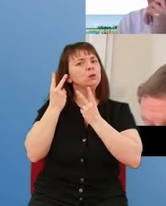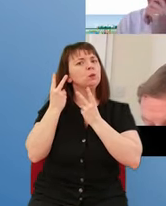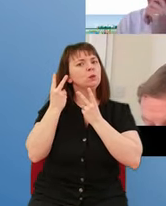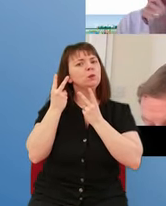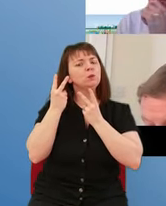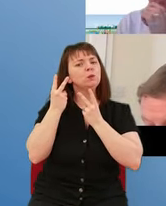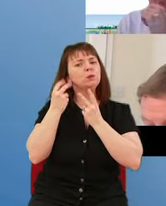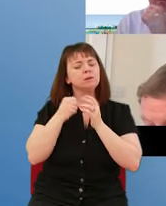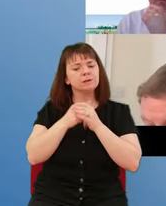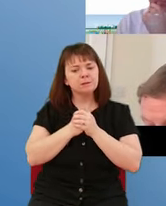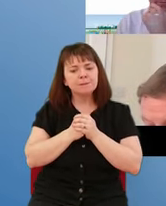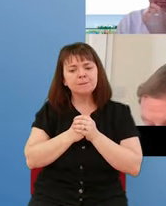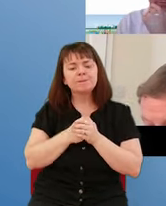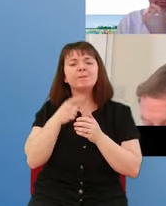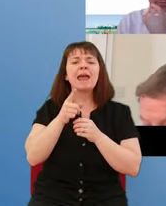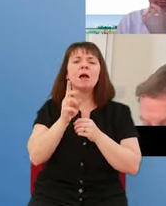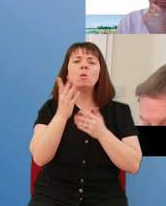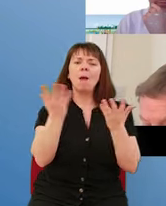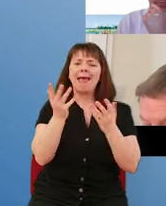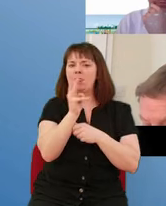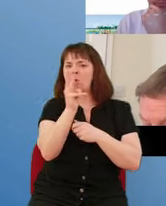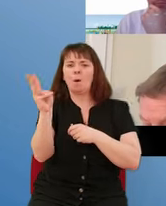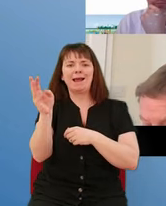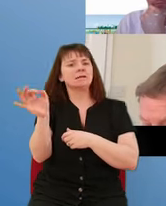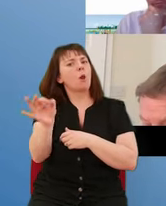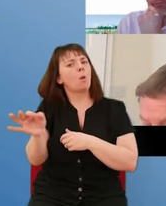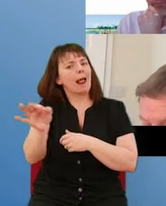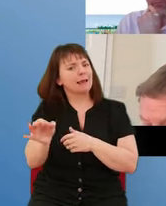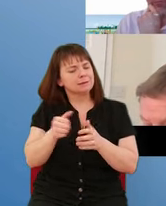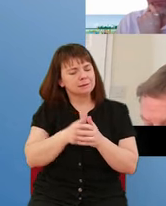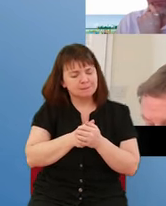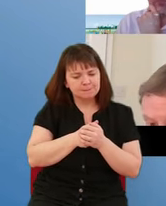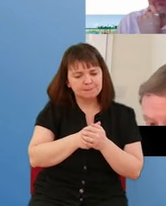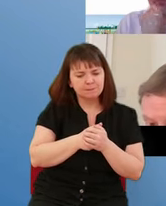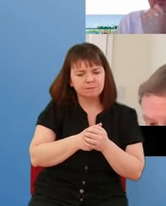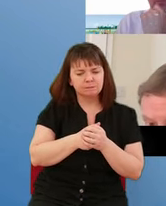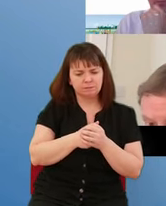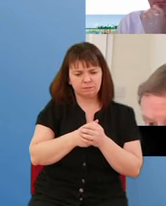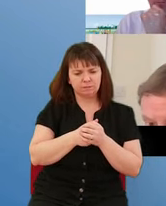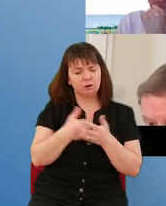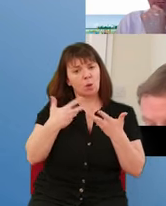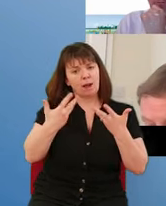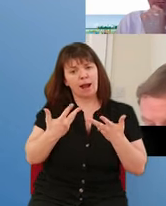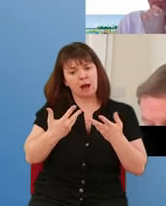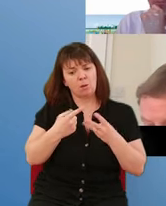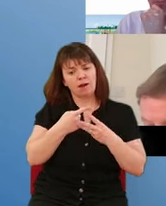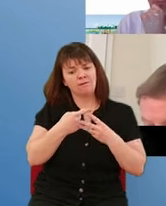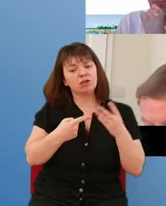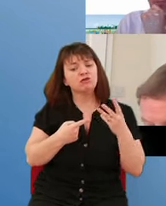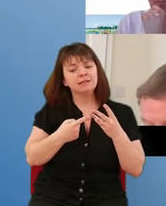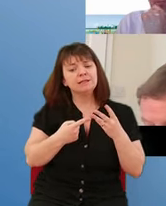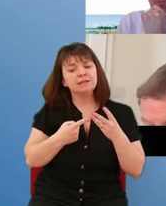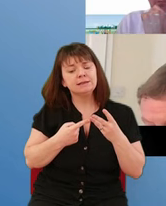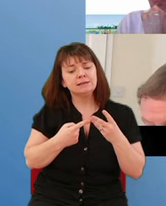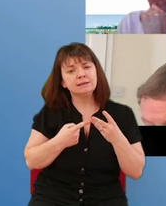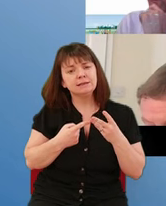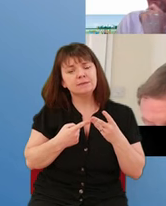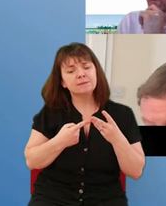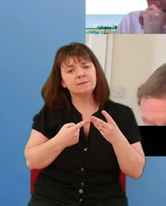3 qualified nurses that are being hosted by Fens and Breaks, PCN,